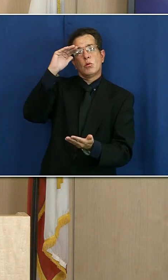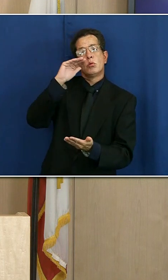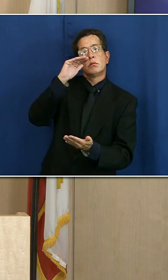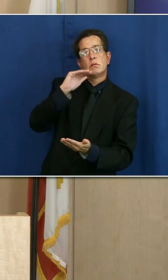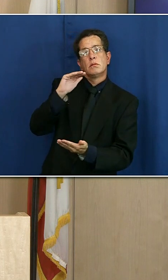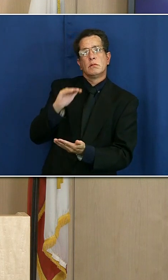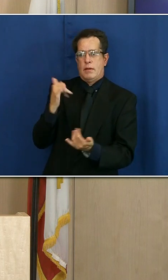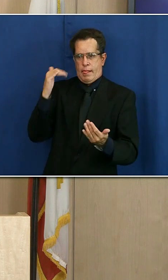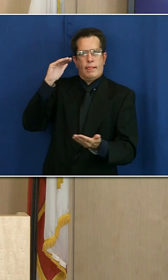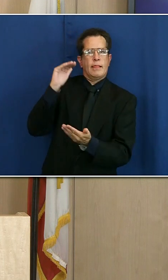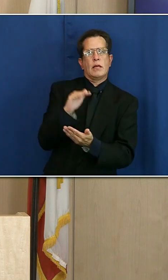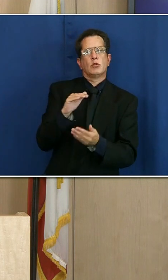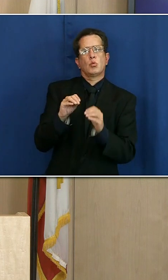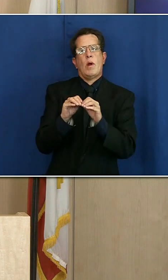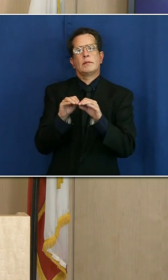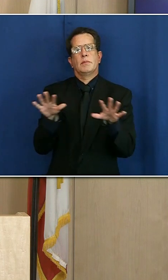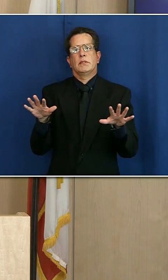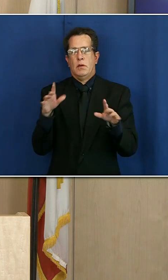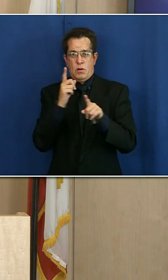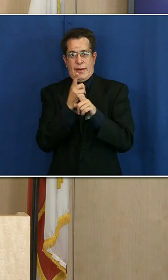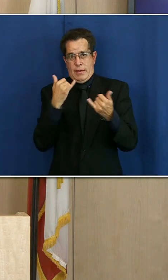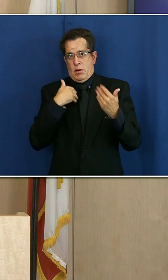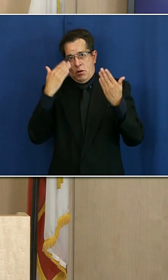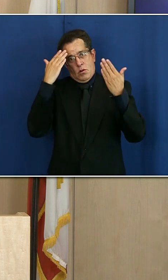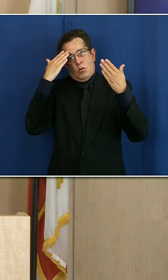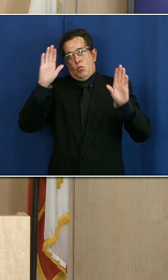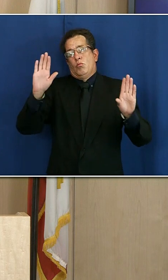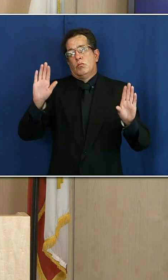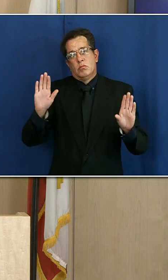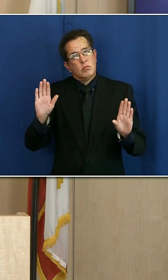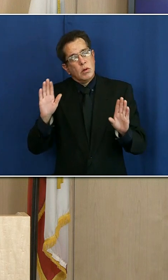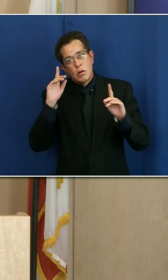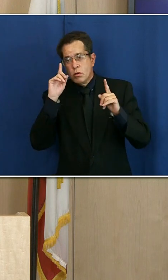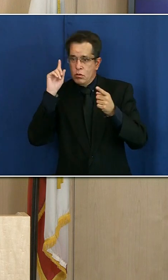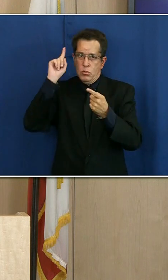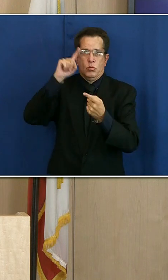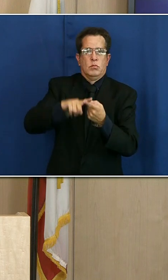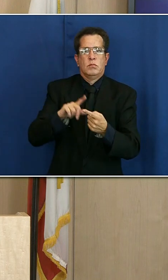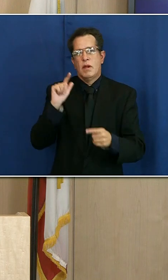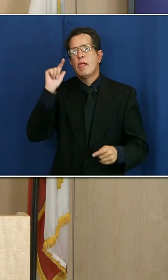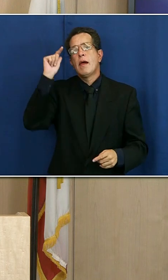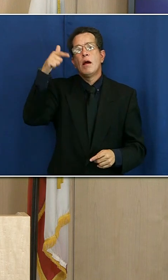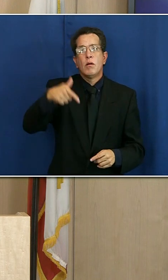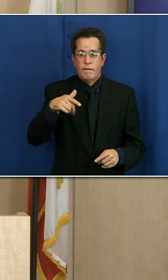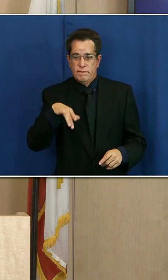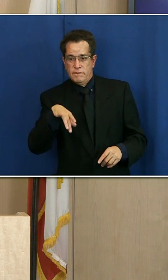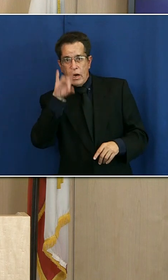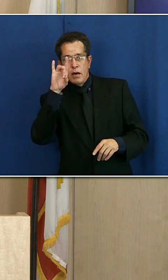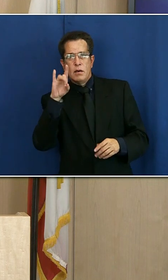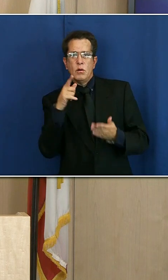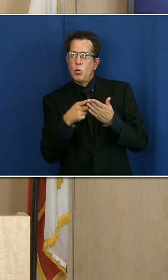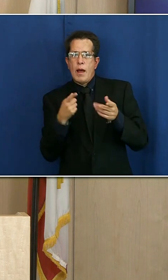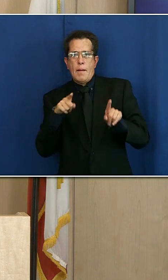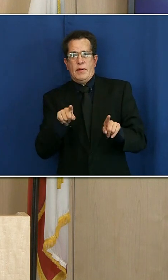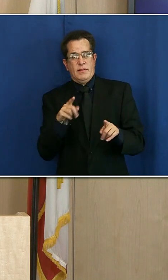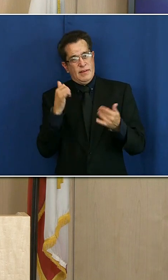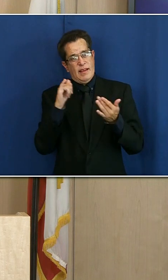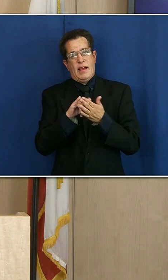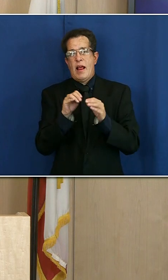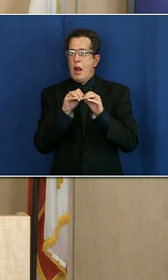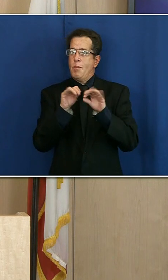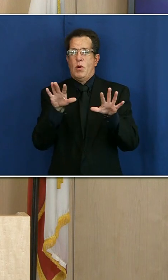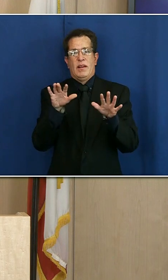the transmission. We won't really know that until down the road, as is the case with many